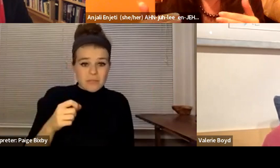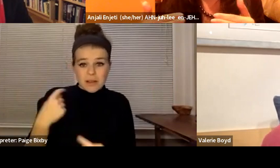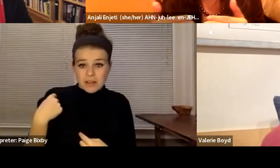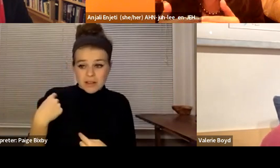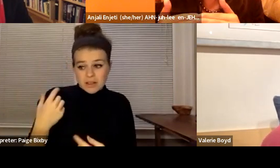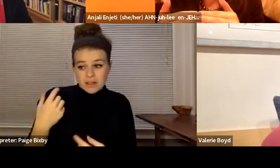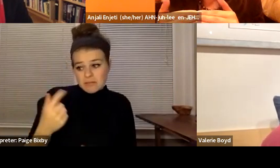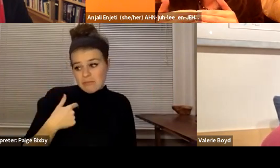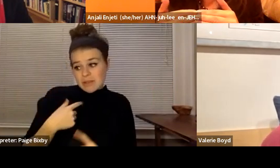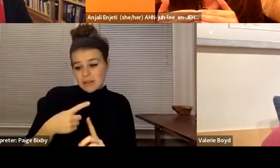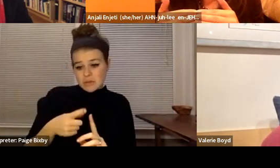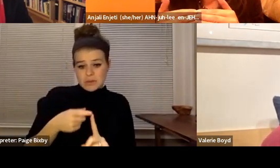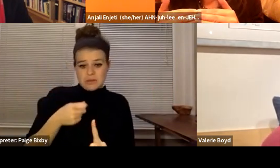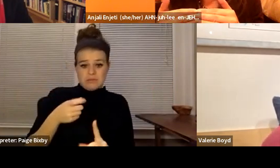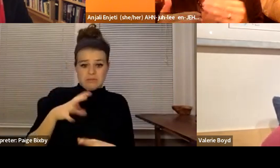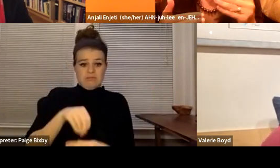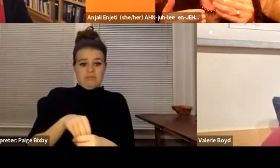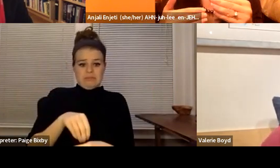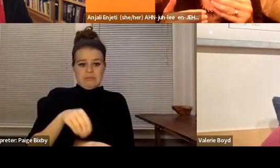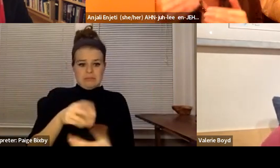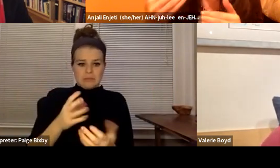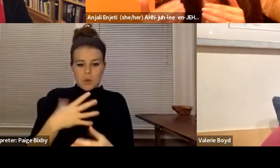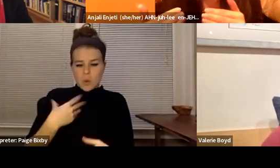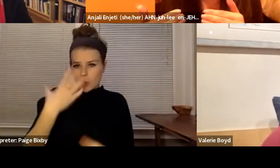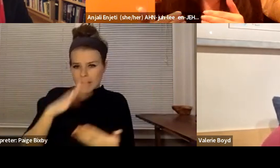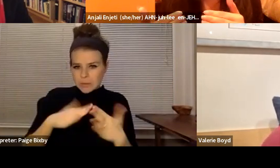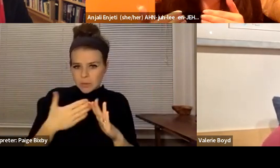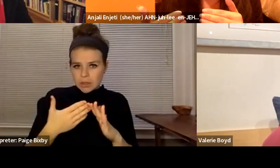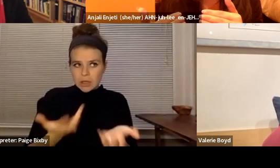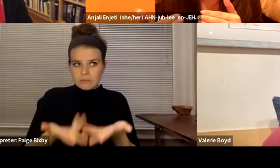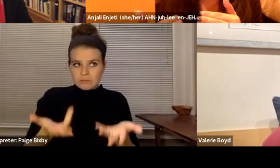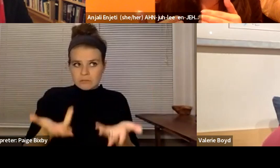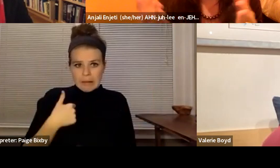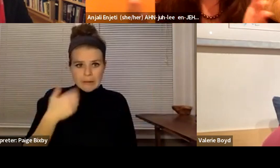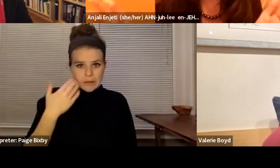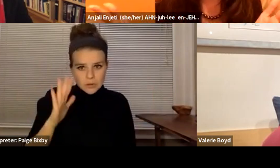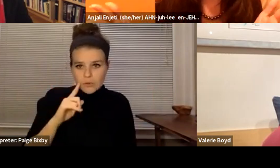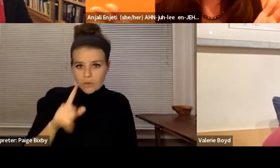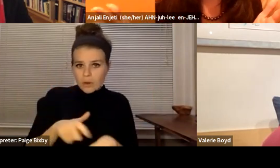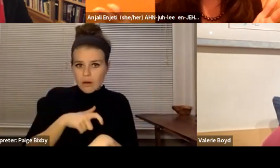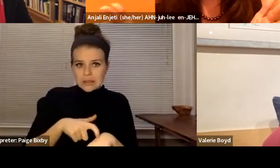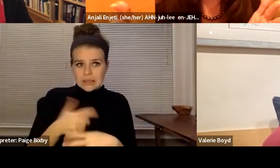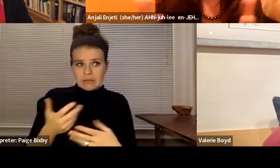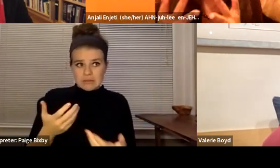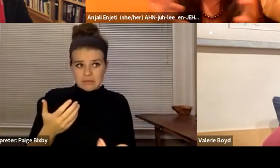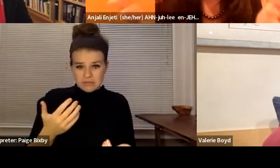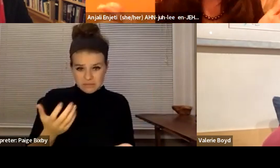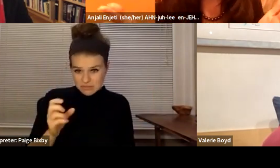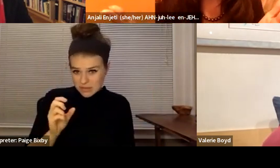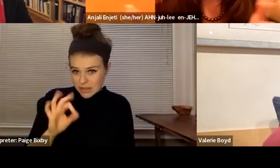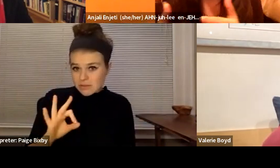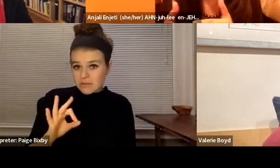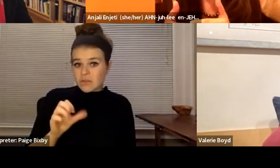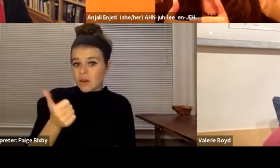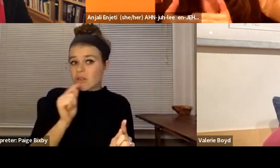white community, and I didn't know for a while that there were any other